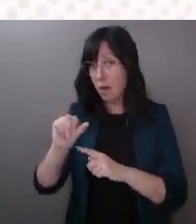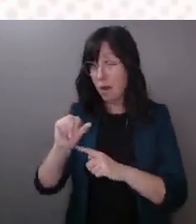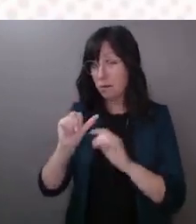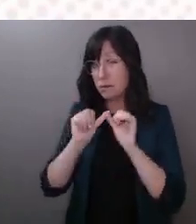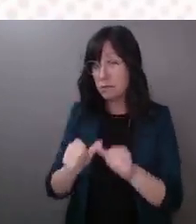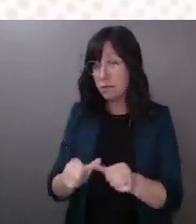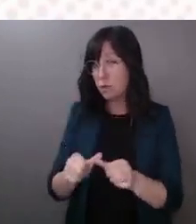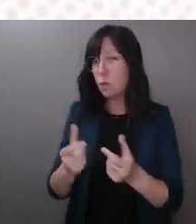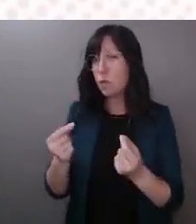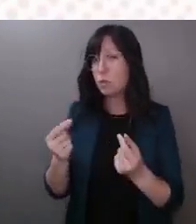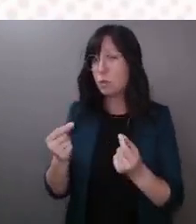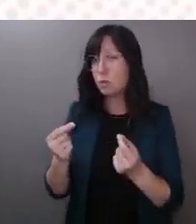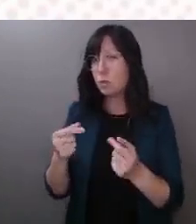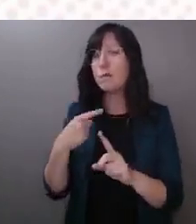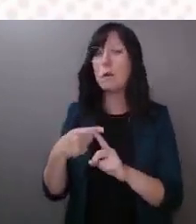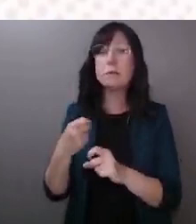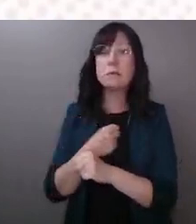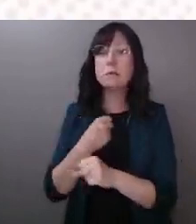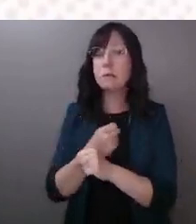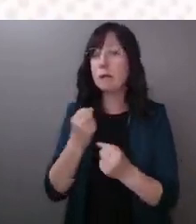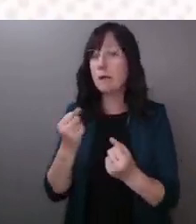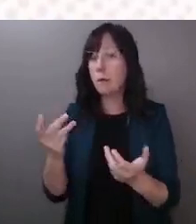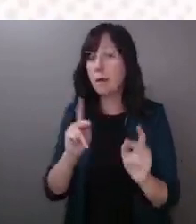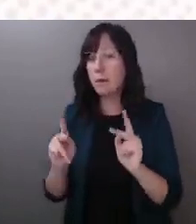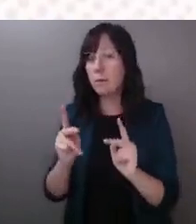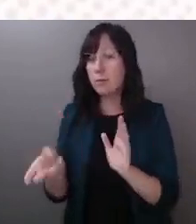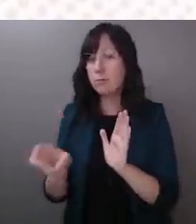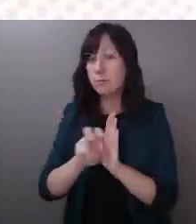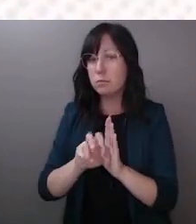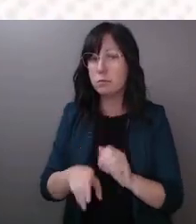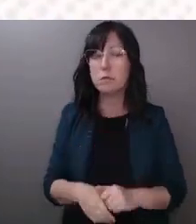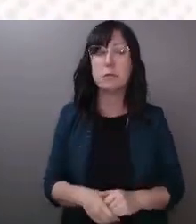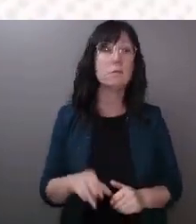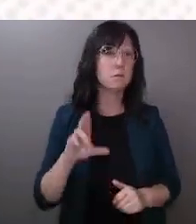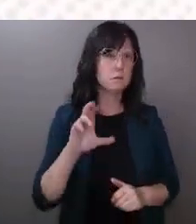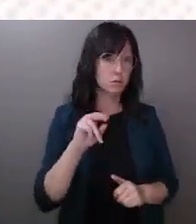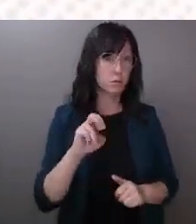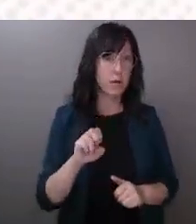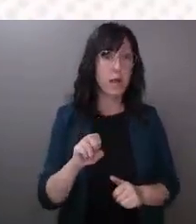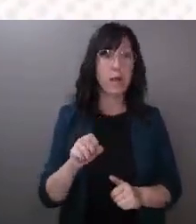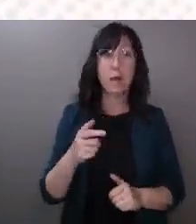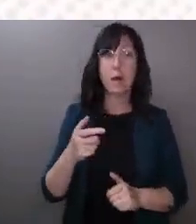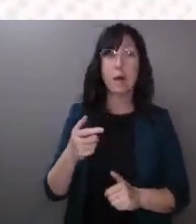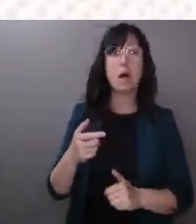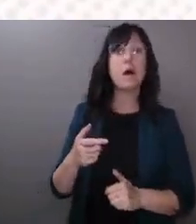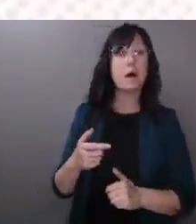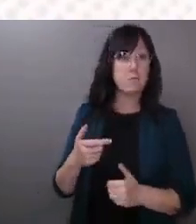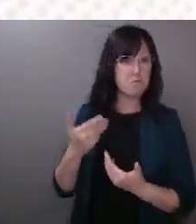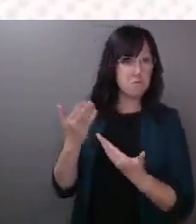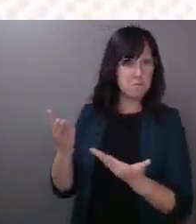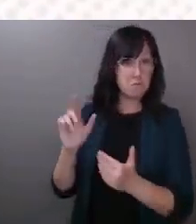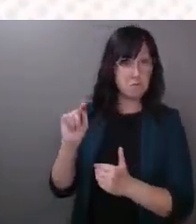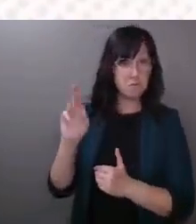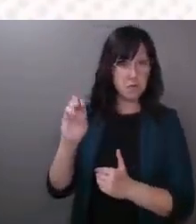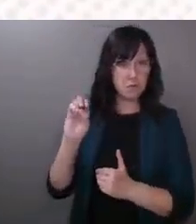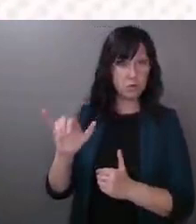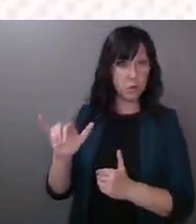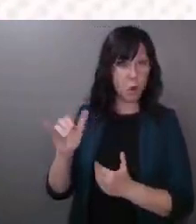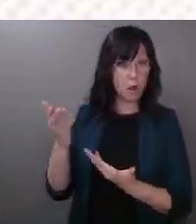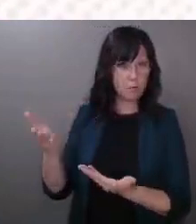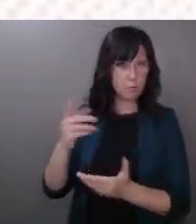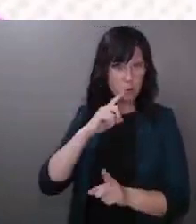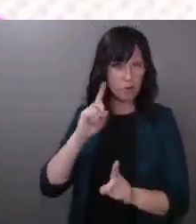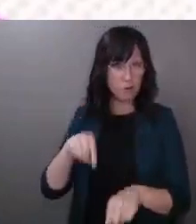what are you doing with that? And how many people used it? Thank you for the question. I will rely on Troy for this data because I know that we